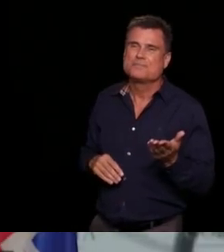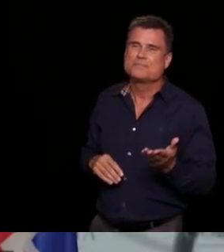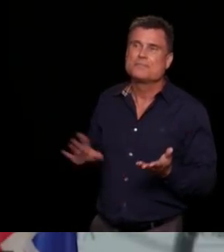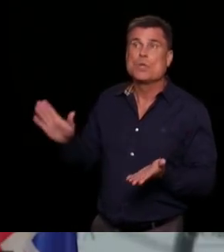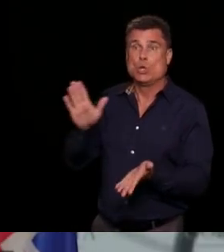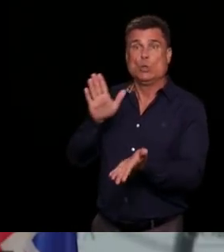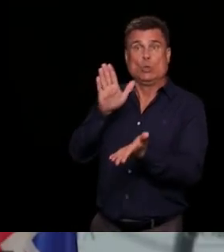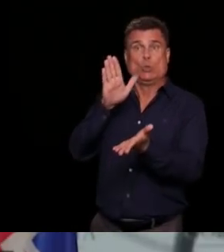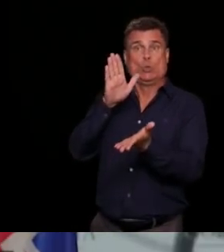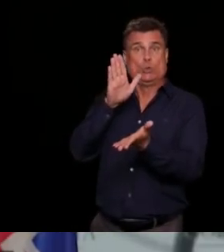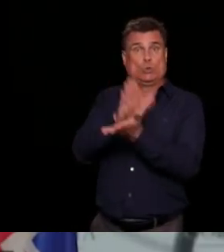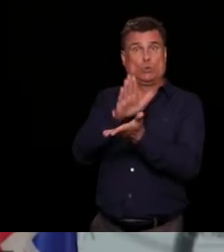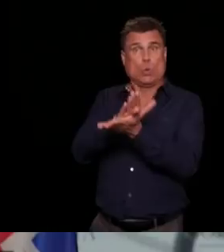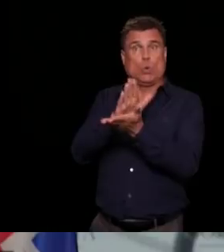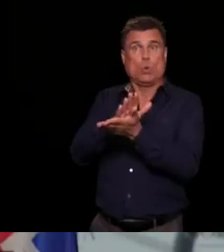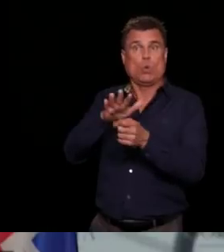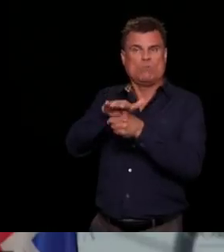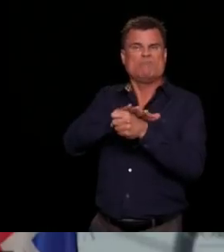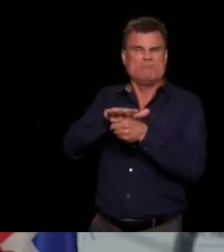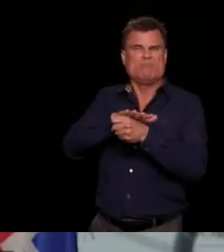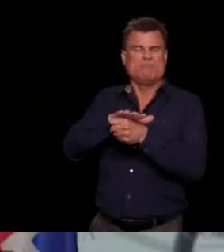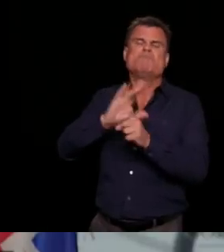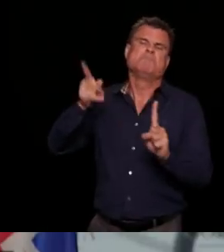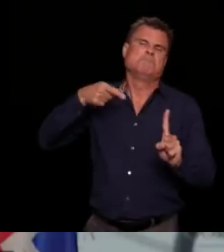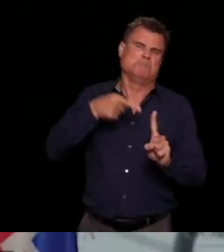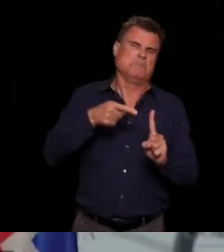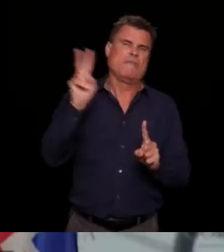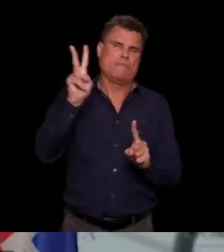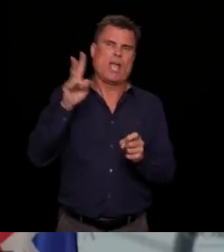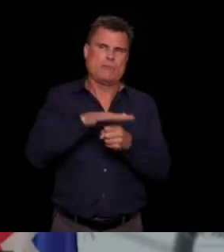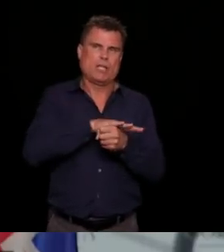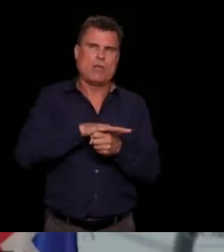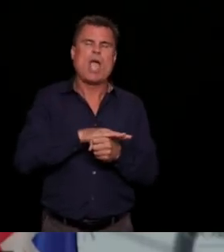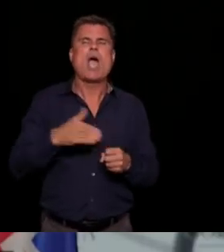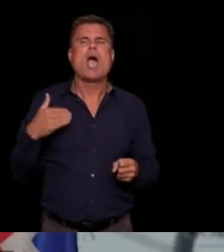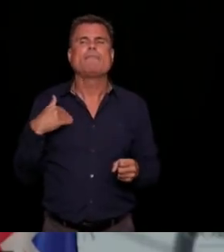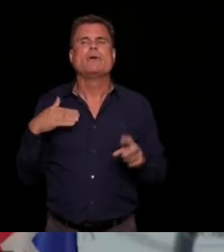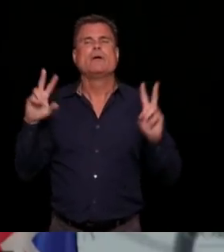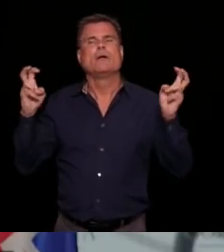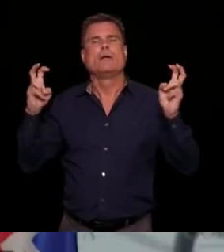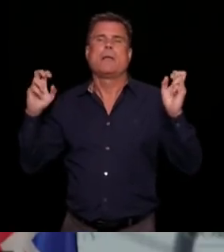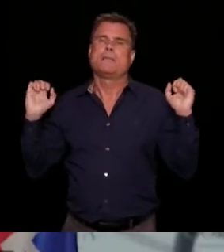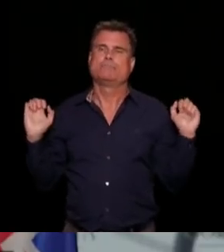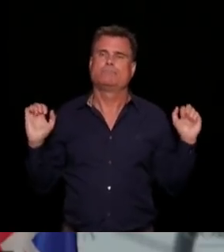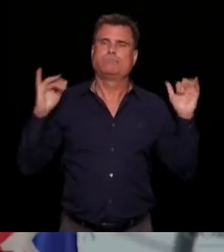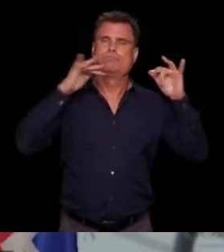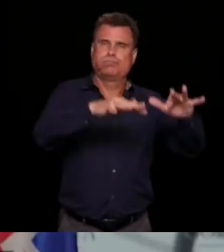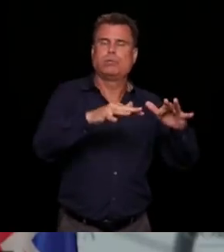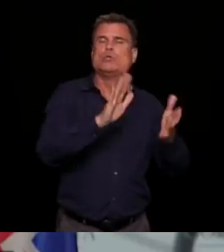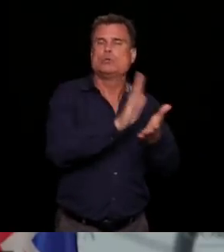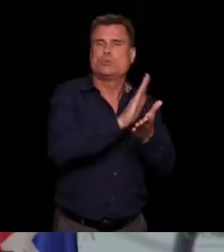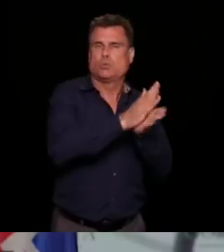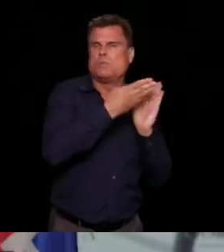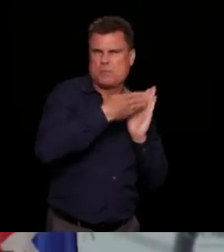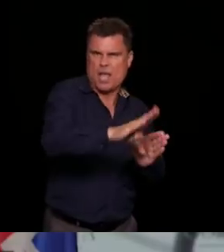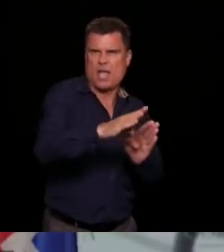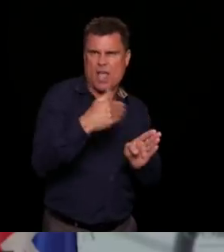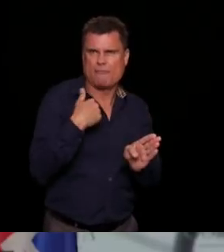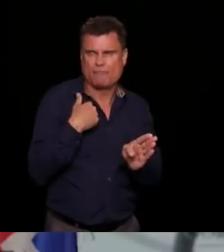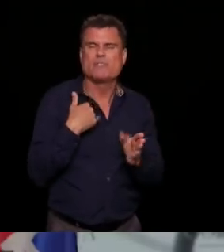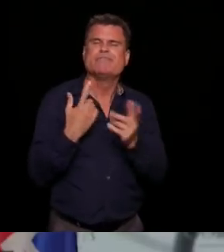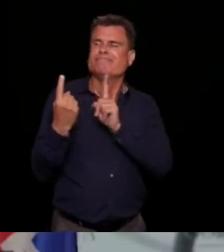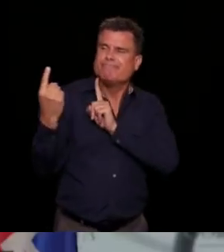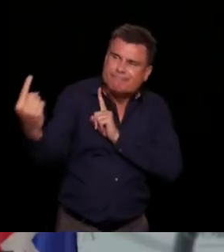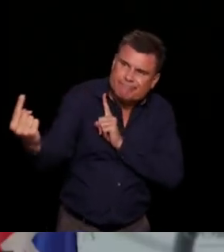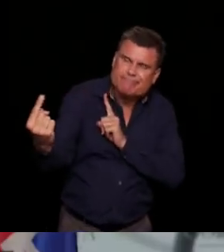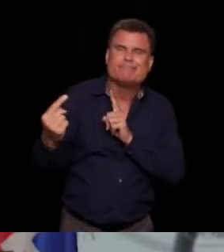the Vancouver School District, are starting to lay out their back-to-school plans. Some parents are concerned about the lack of physical distancing measures when it comes to